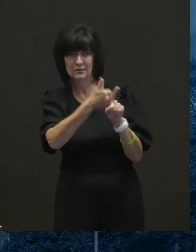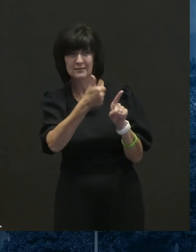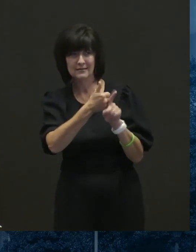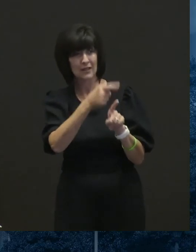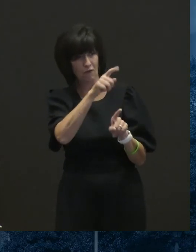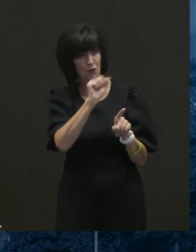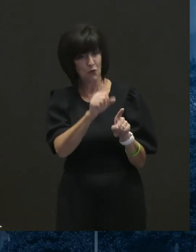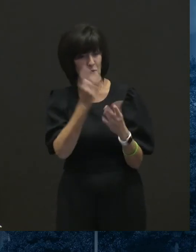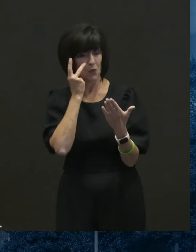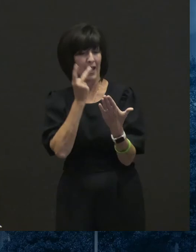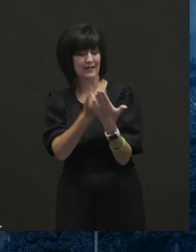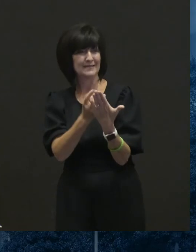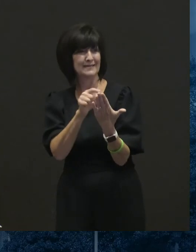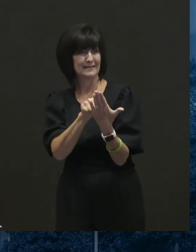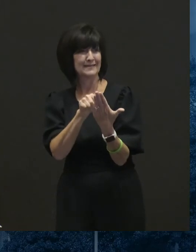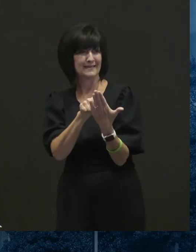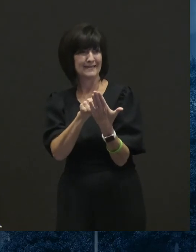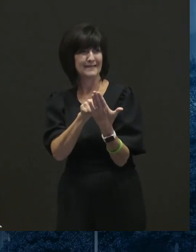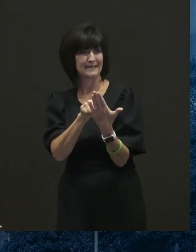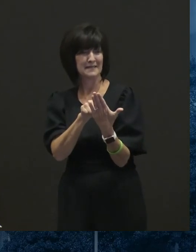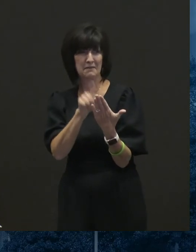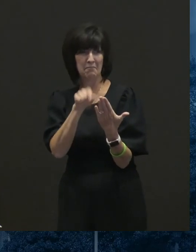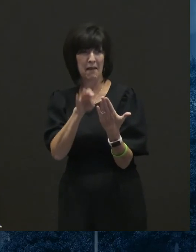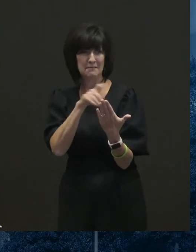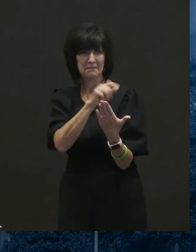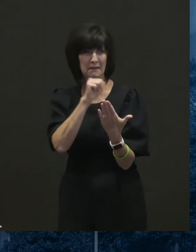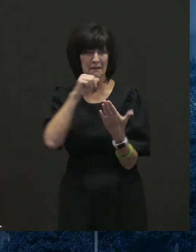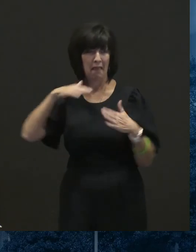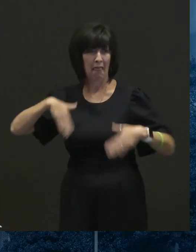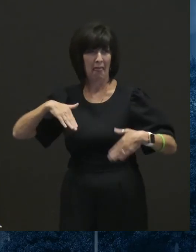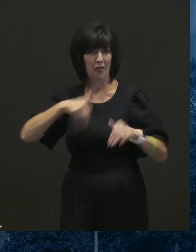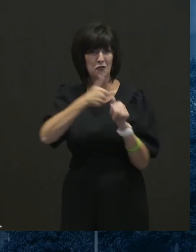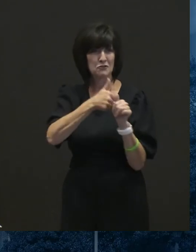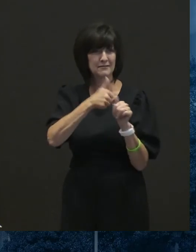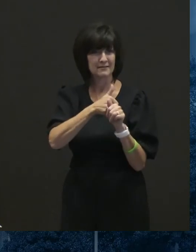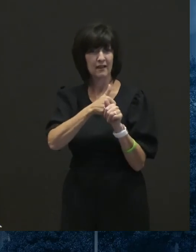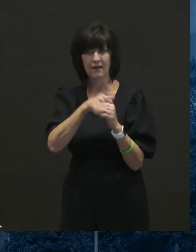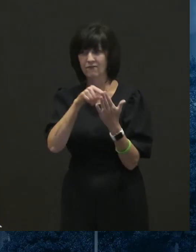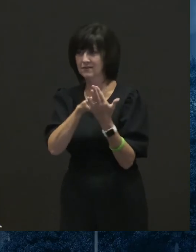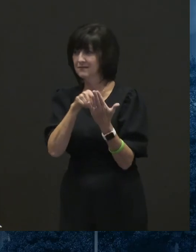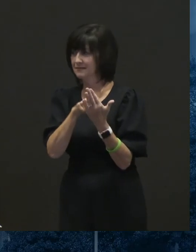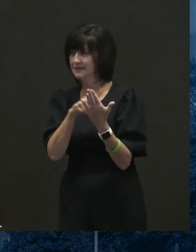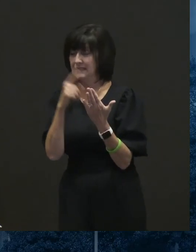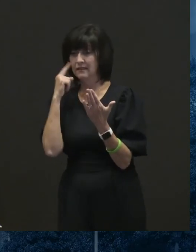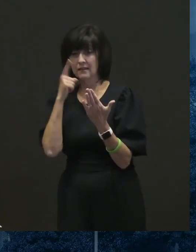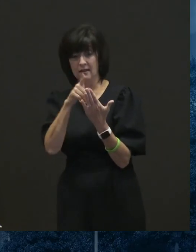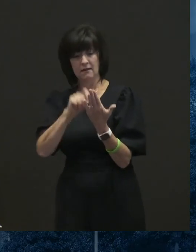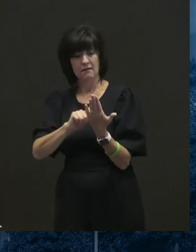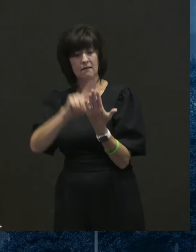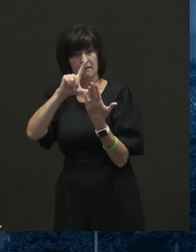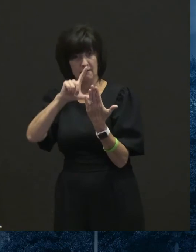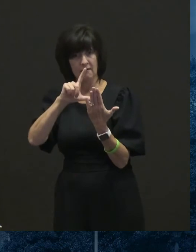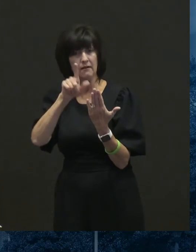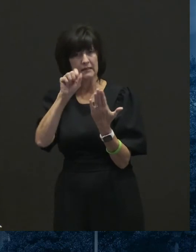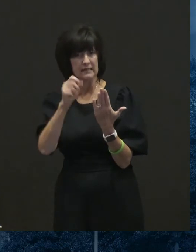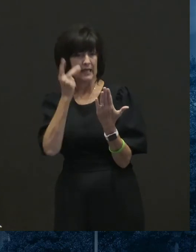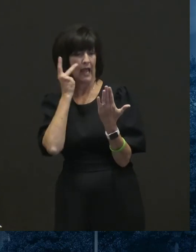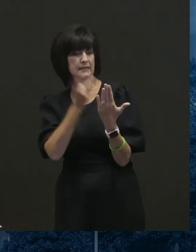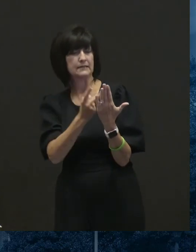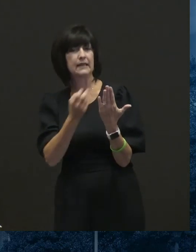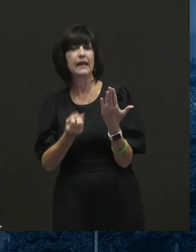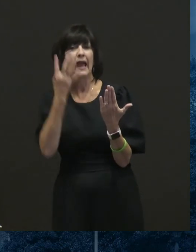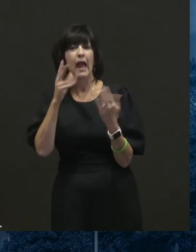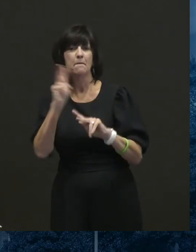your little phone. I think it's 25,000 and counting. I think we had 100 or more sign up as we've